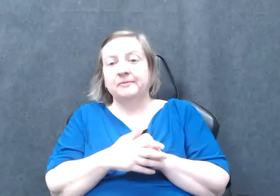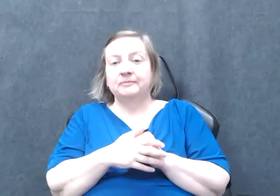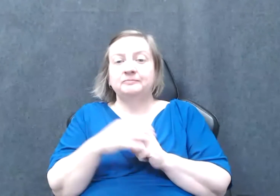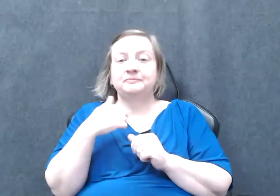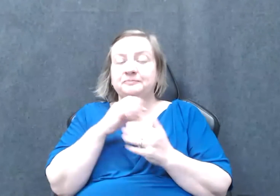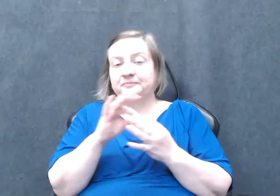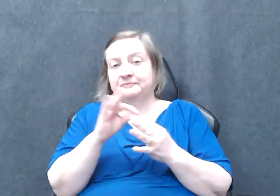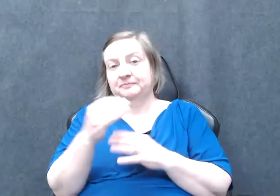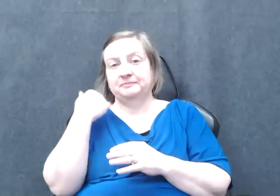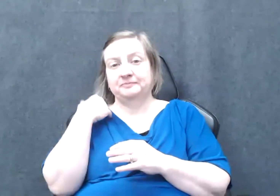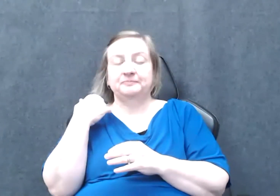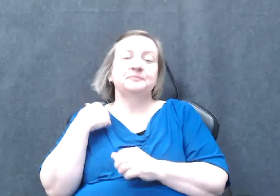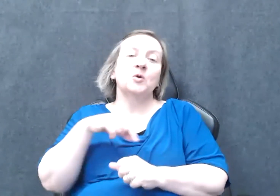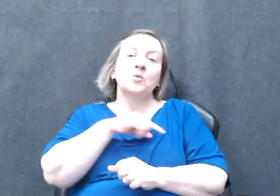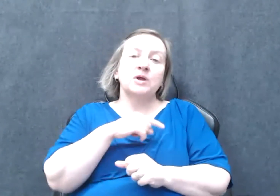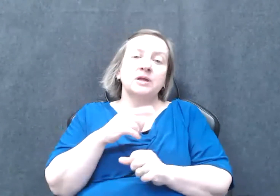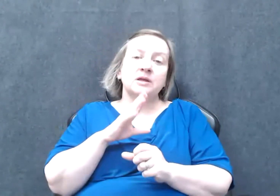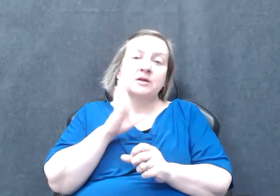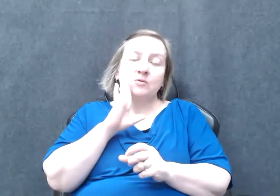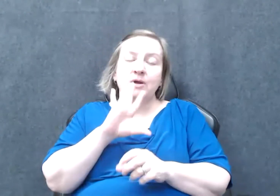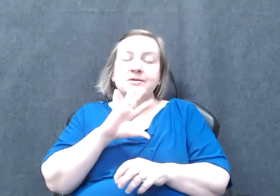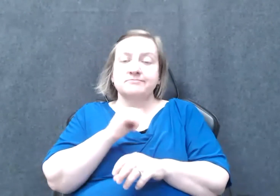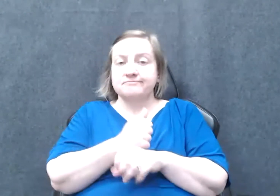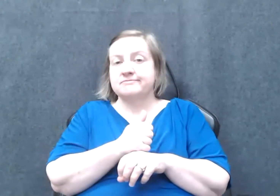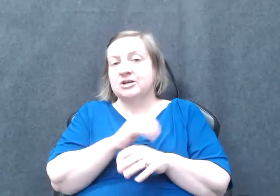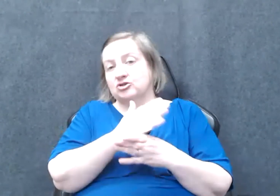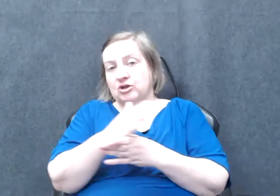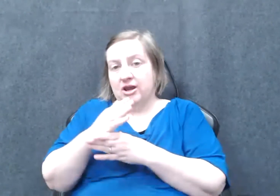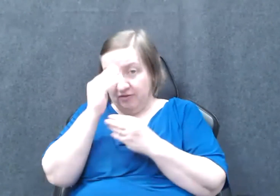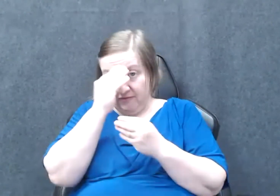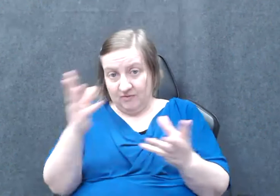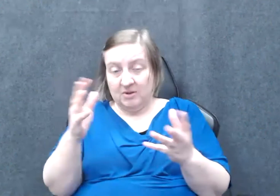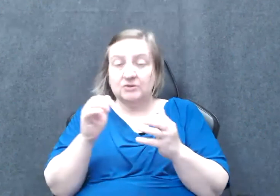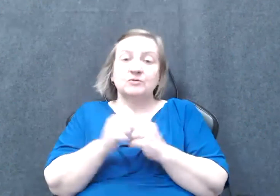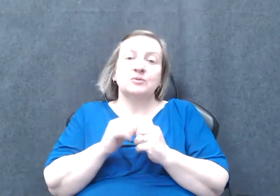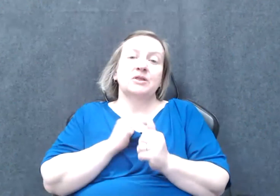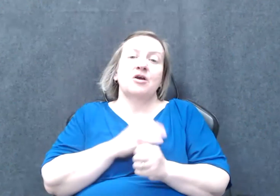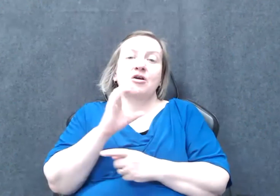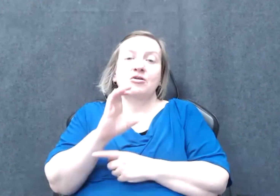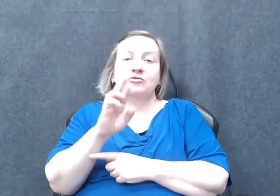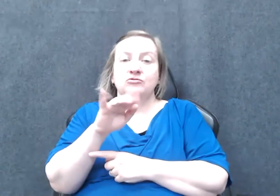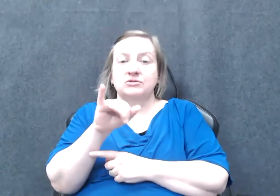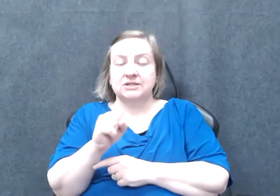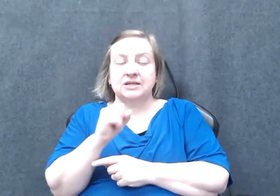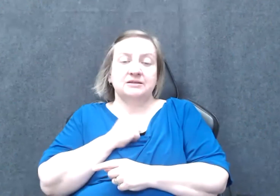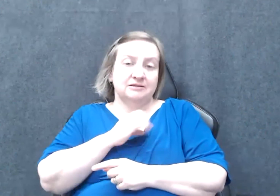mentioned before, we do package and share that information with our CRIS and steering committee